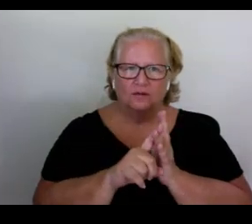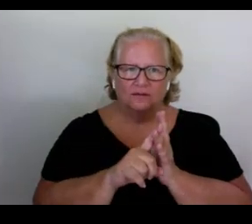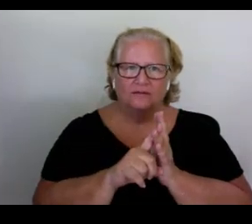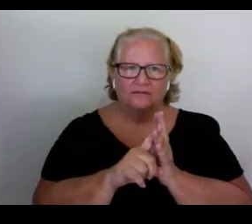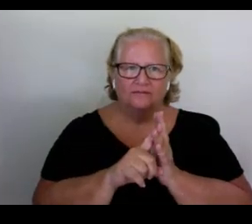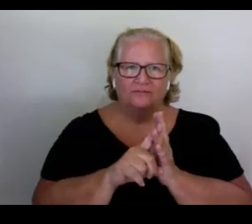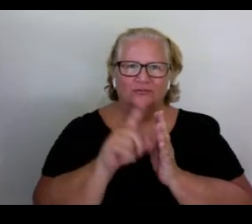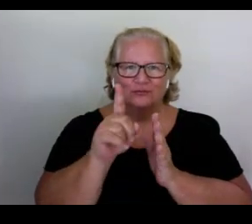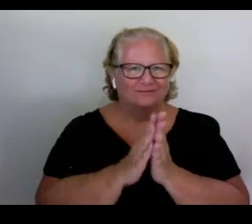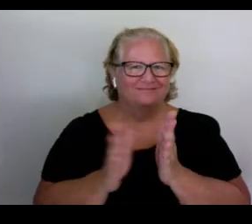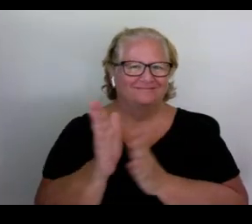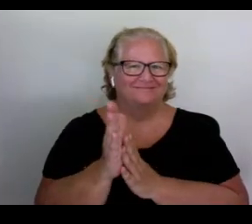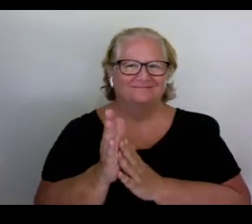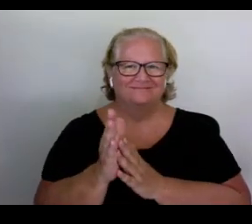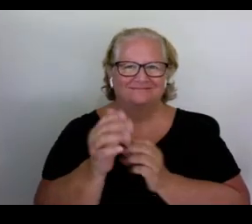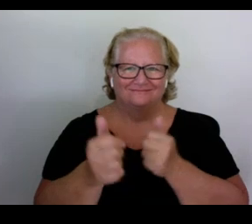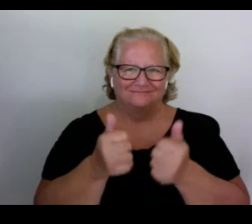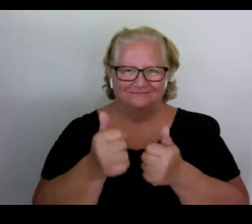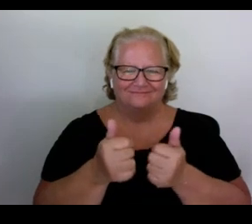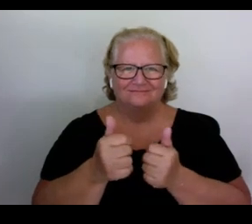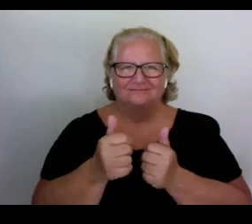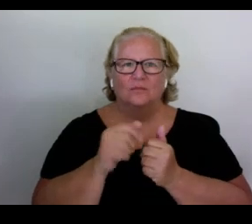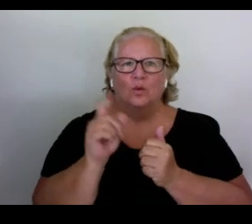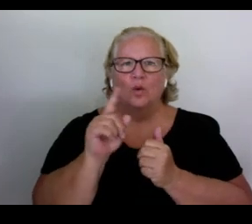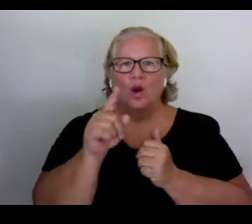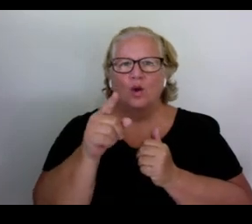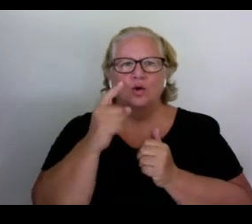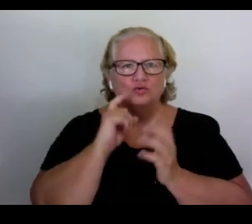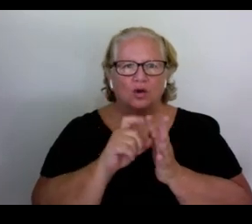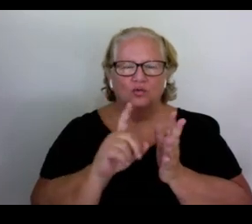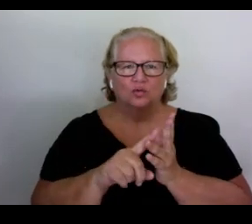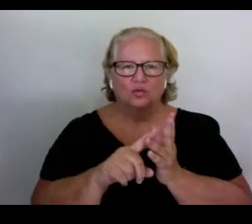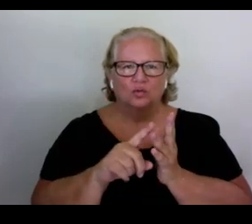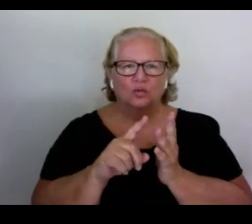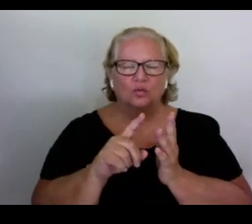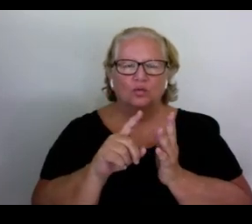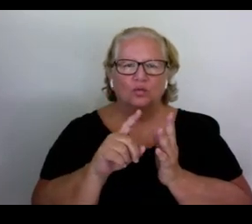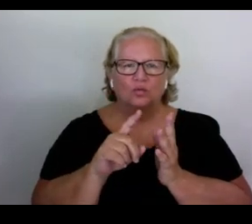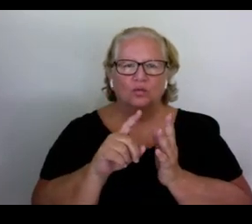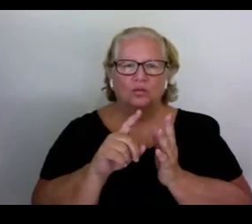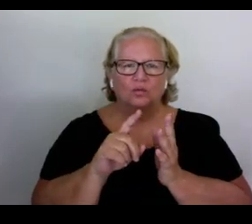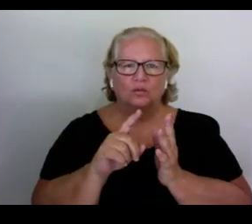Okay. Congratulations. What you're trying to do is get